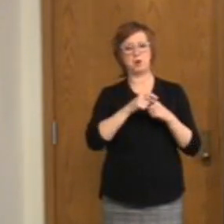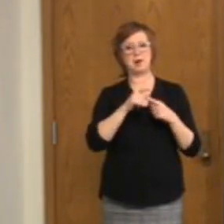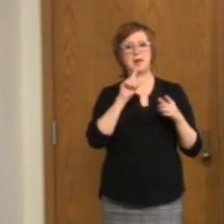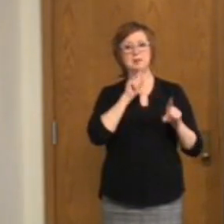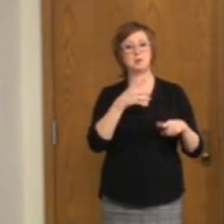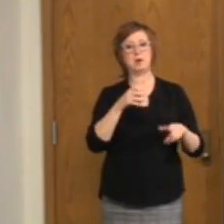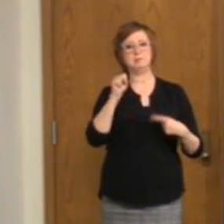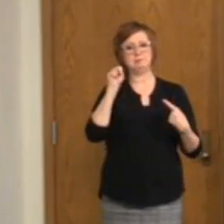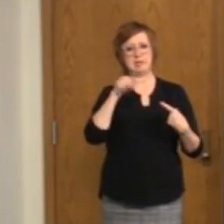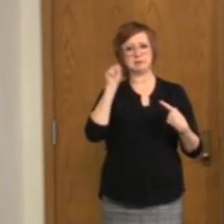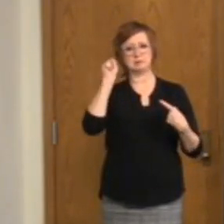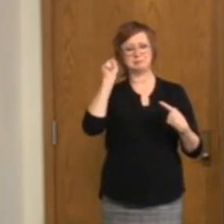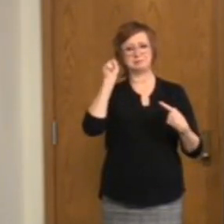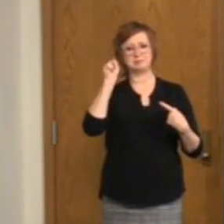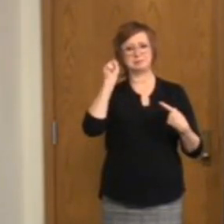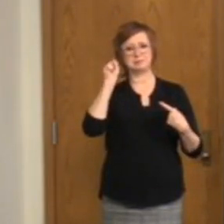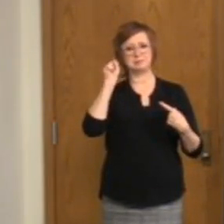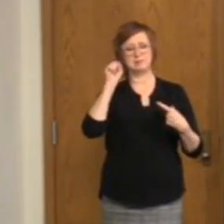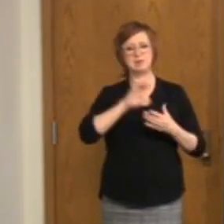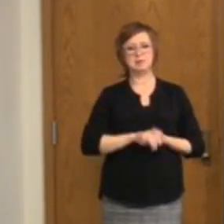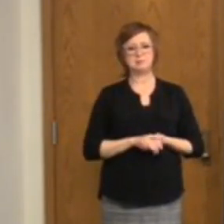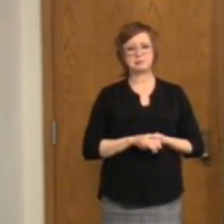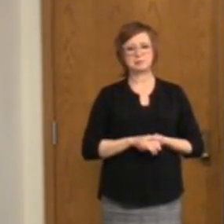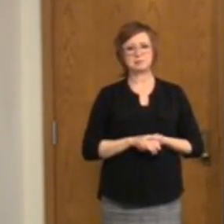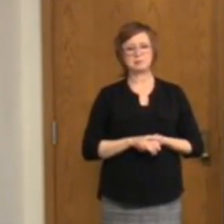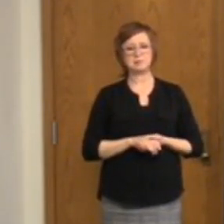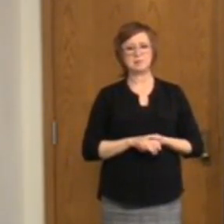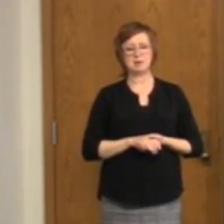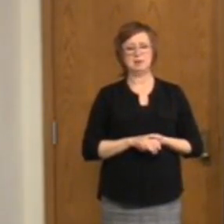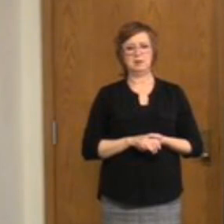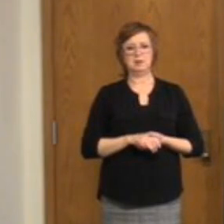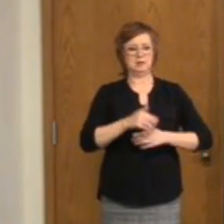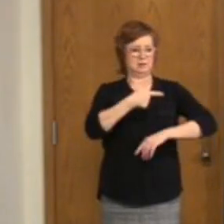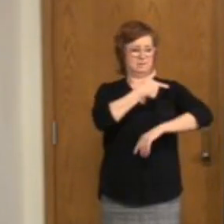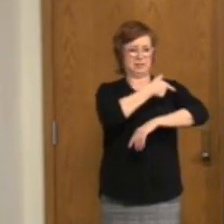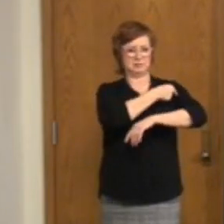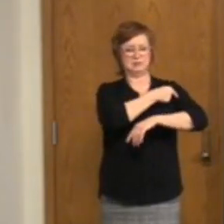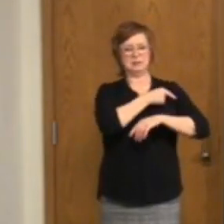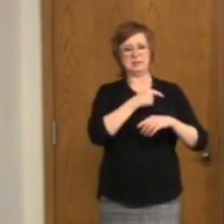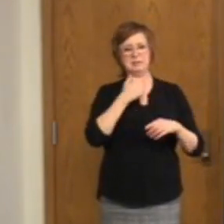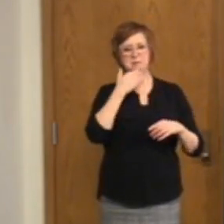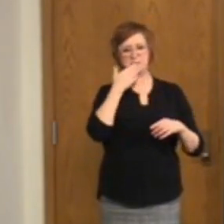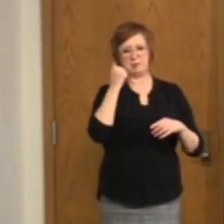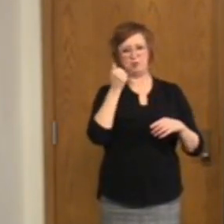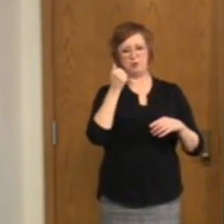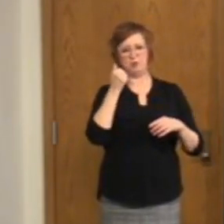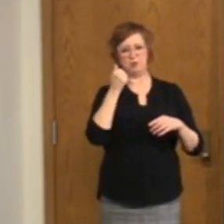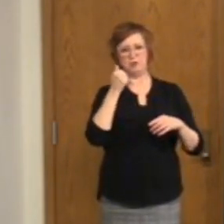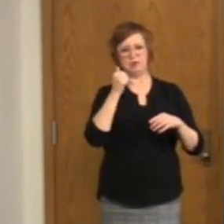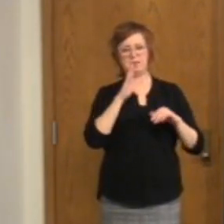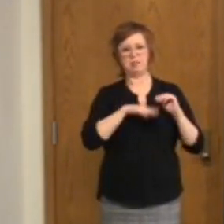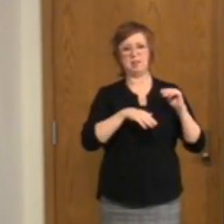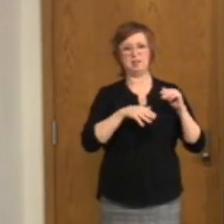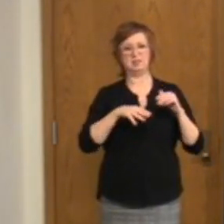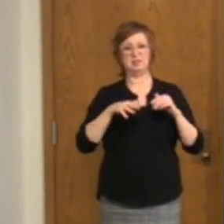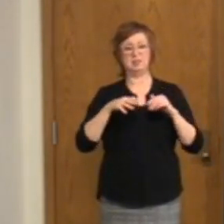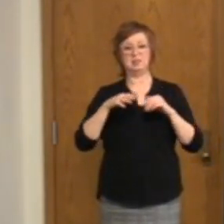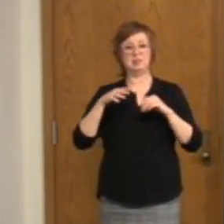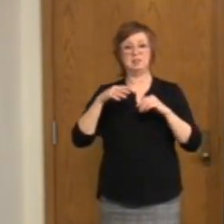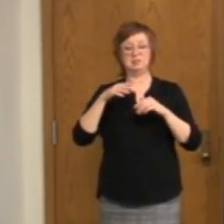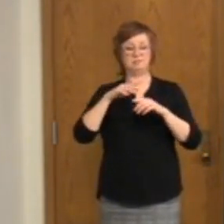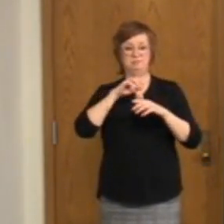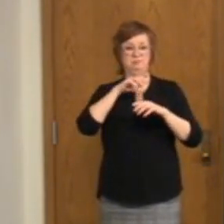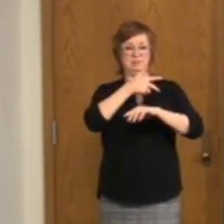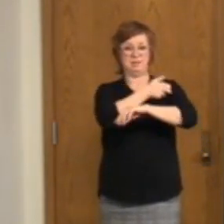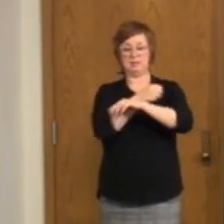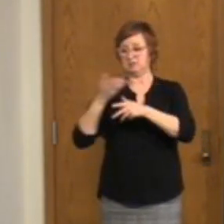are available, and a vaccine in our arm is far better than a vaccine that's sitting on the shelf or not